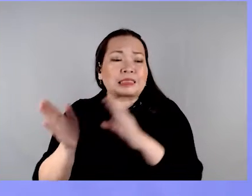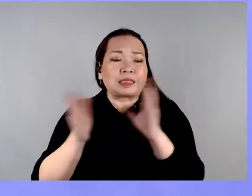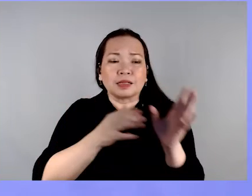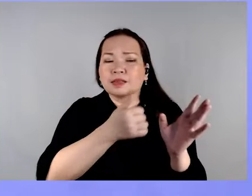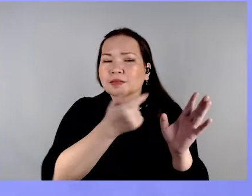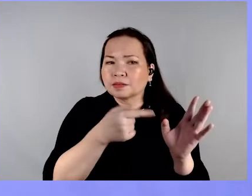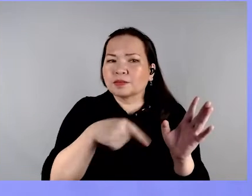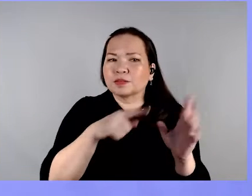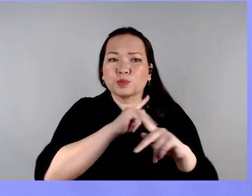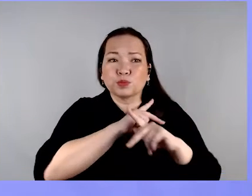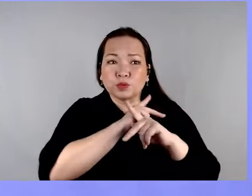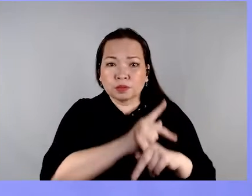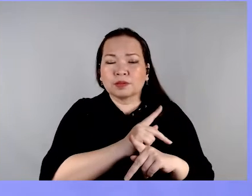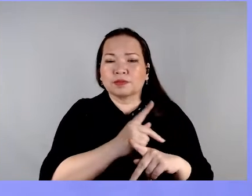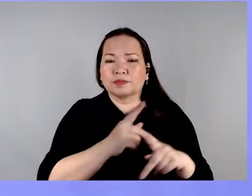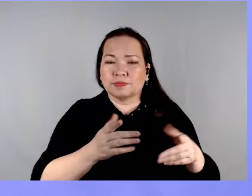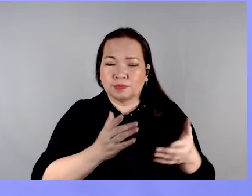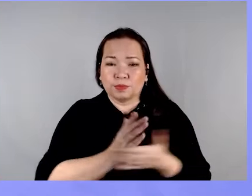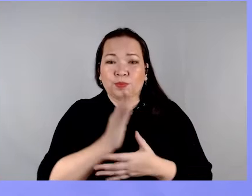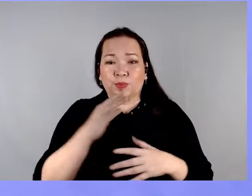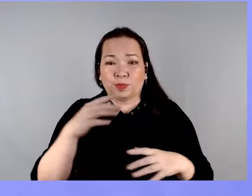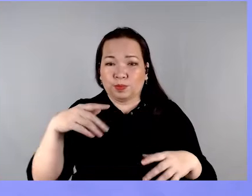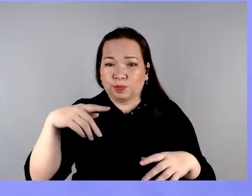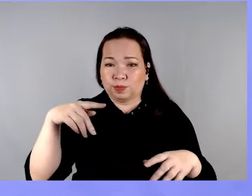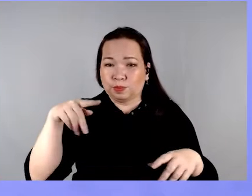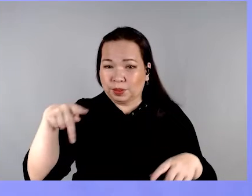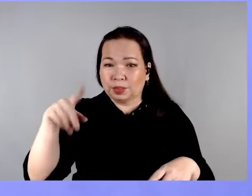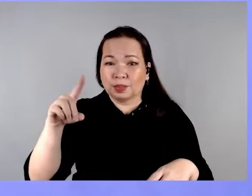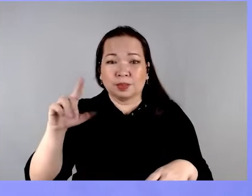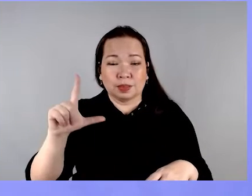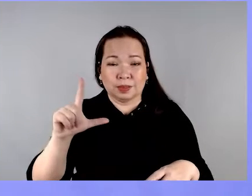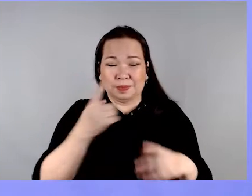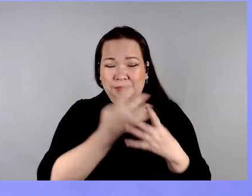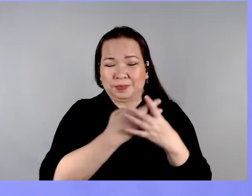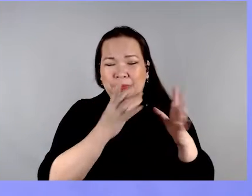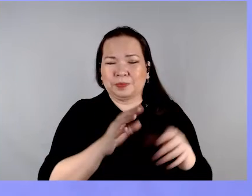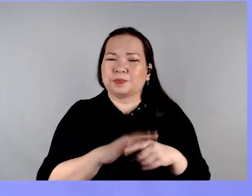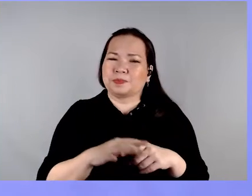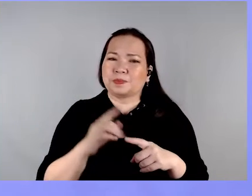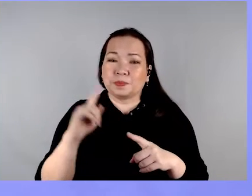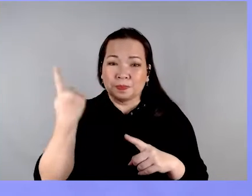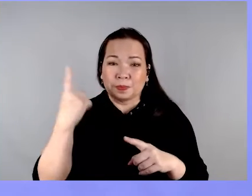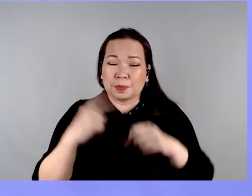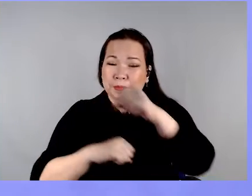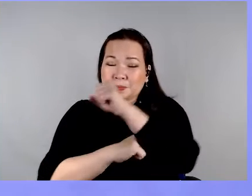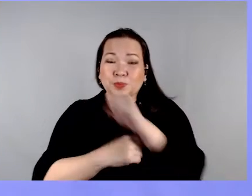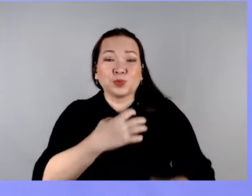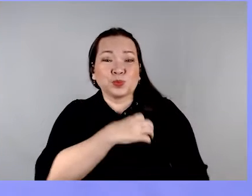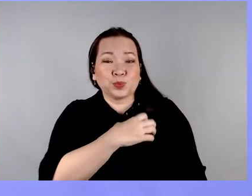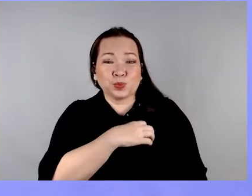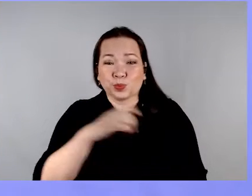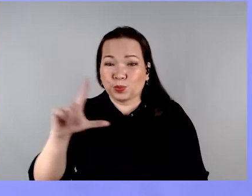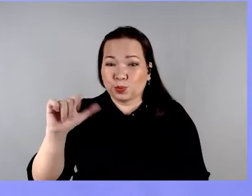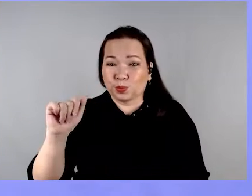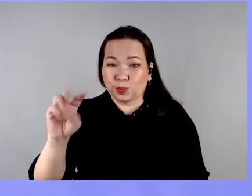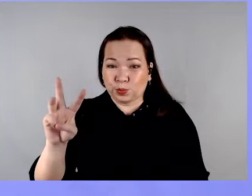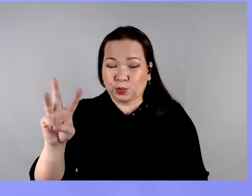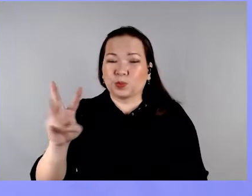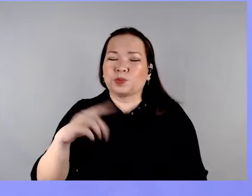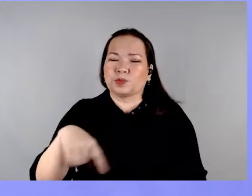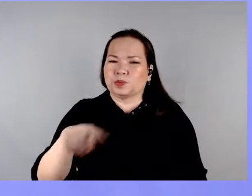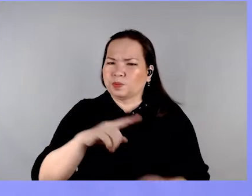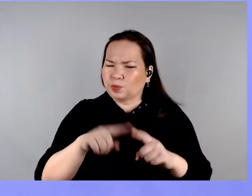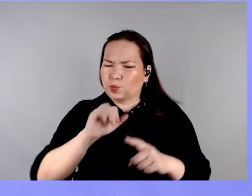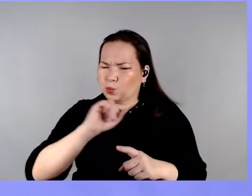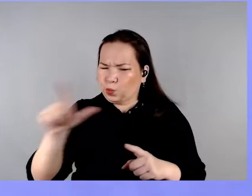any way we can to protect PDL rights. The first pillar is the law enforcement pillar. This involves